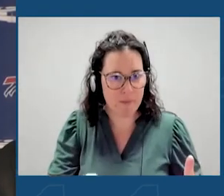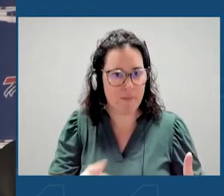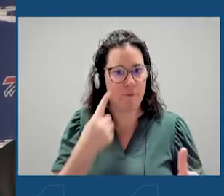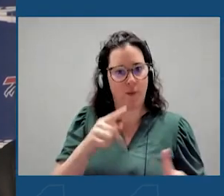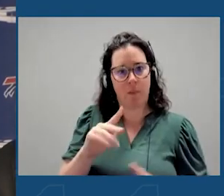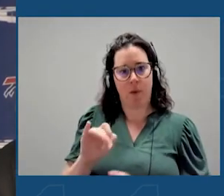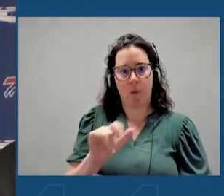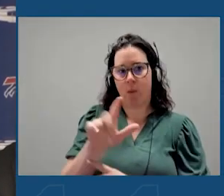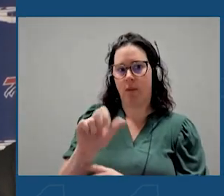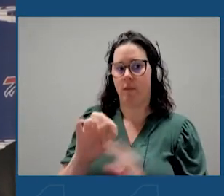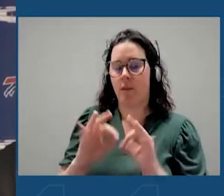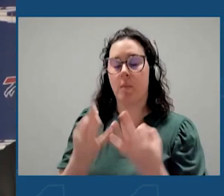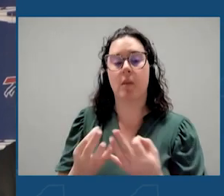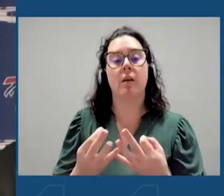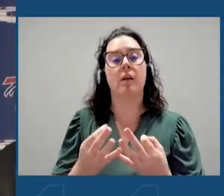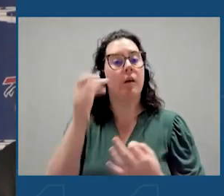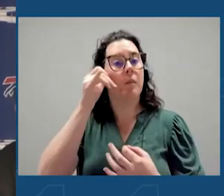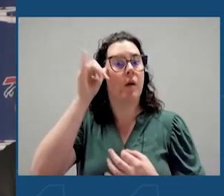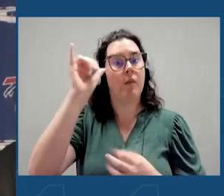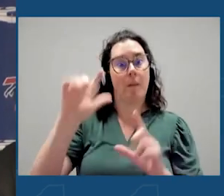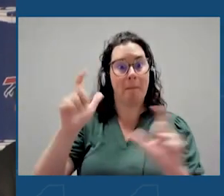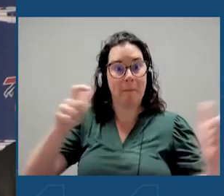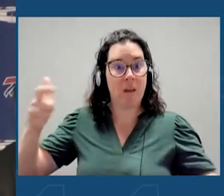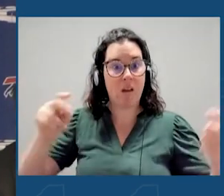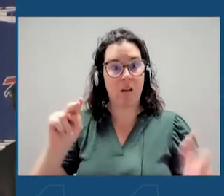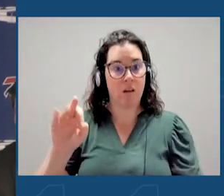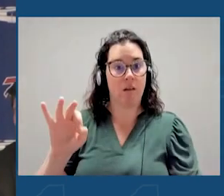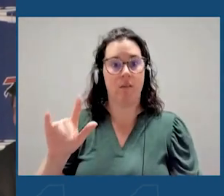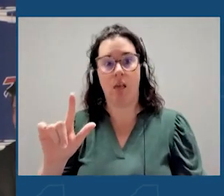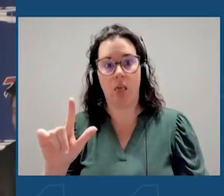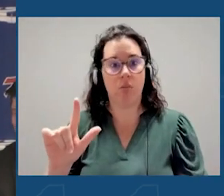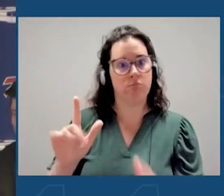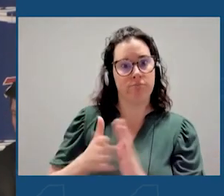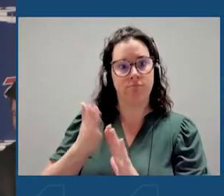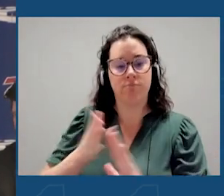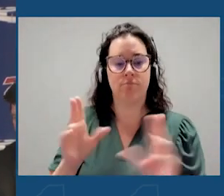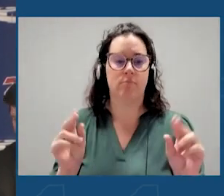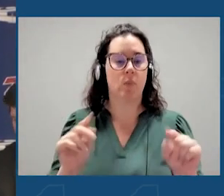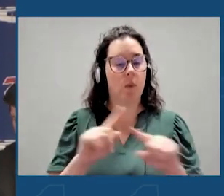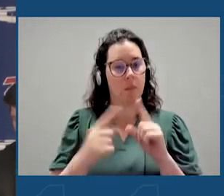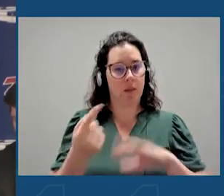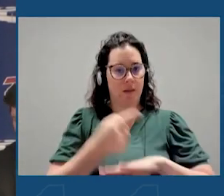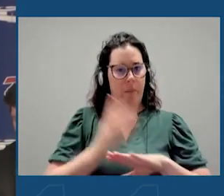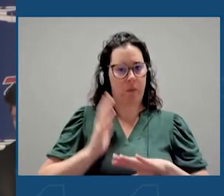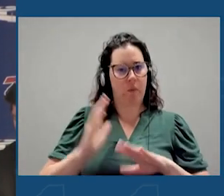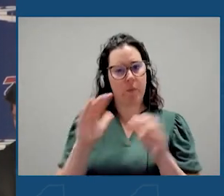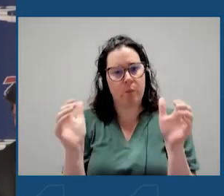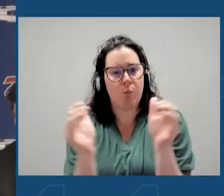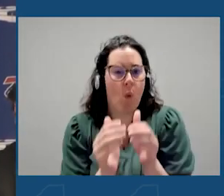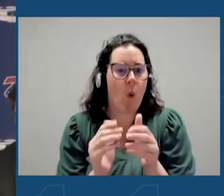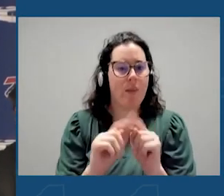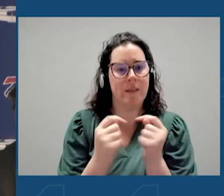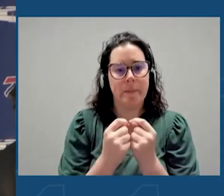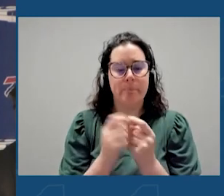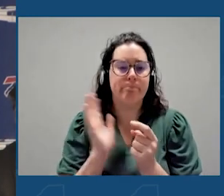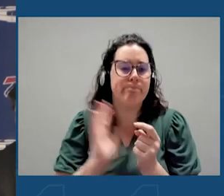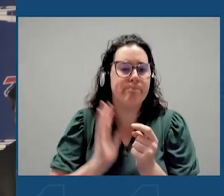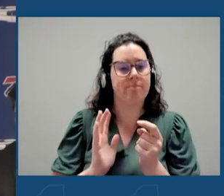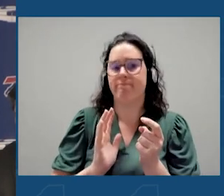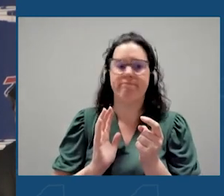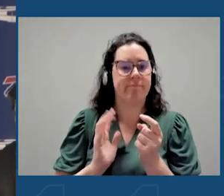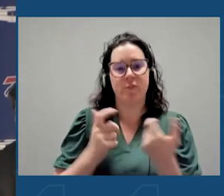While Buffalo isn't one of the larger NFL markets, the days of us operating as a small market team are in the